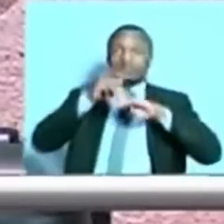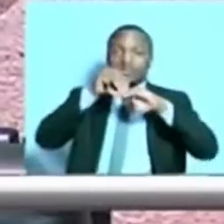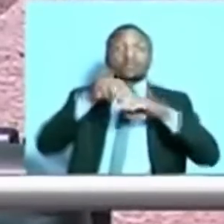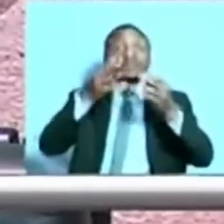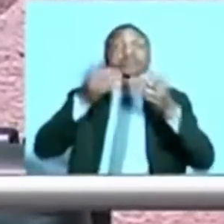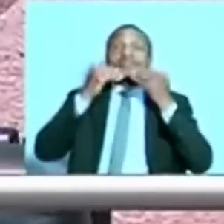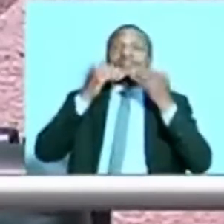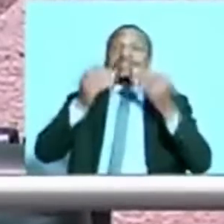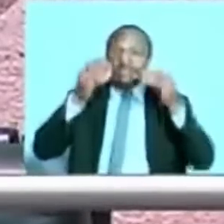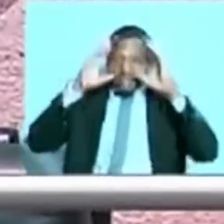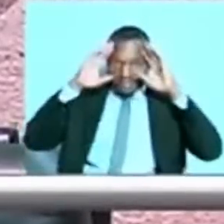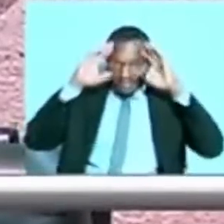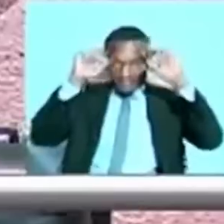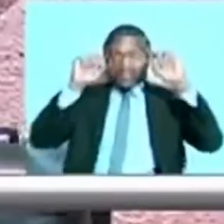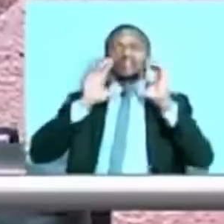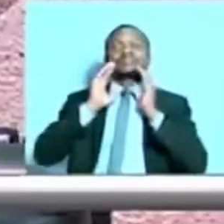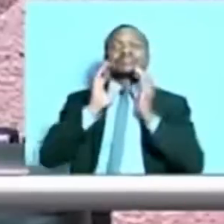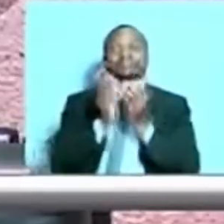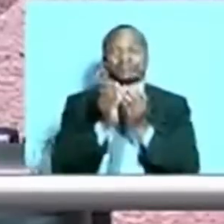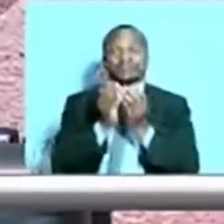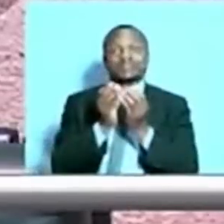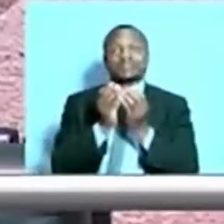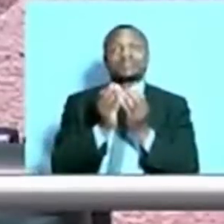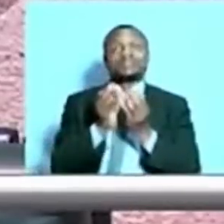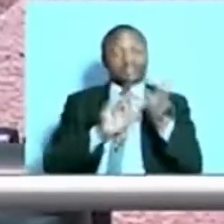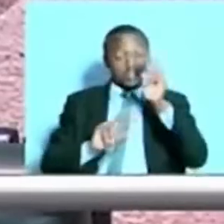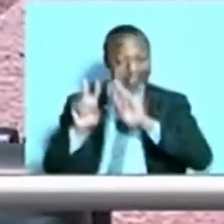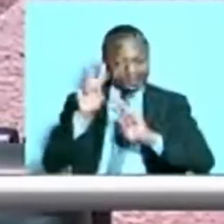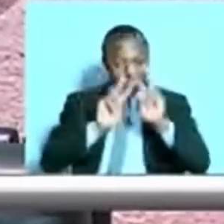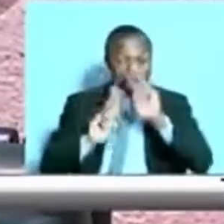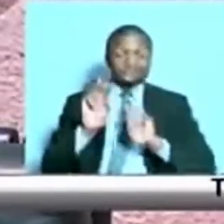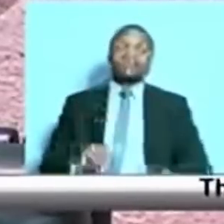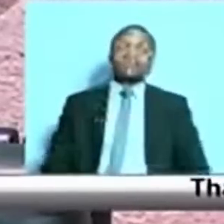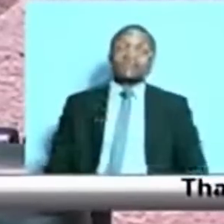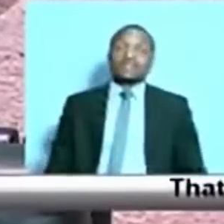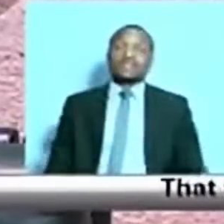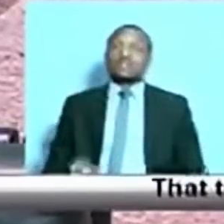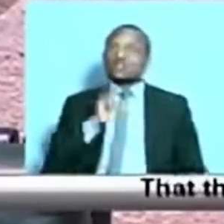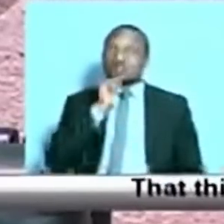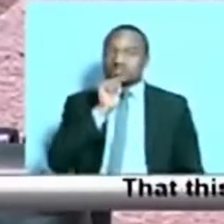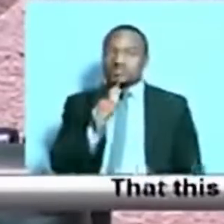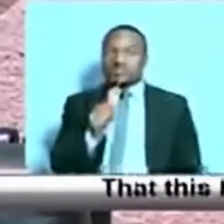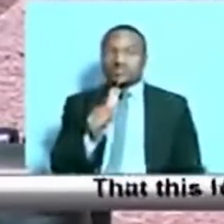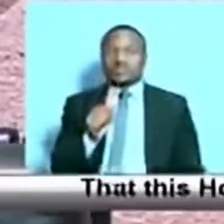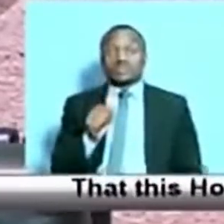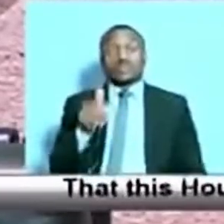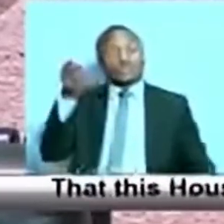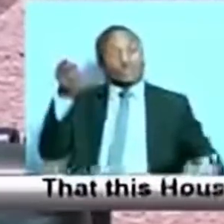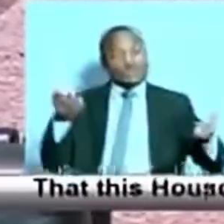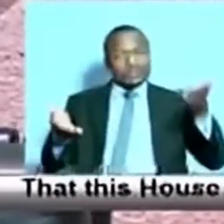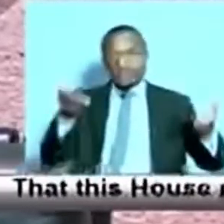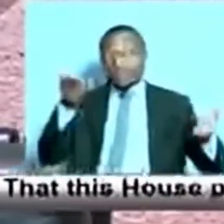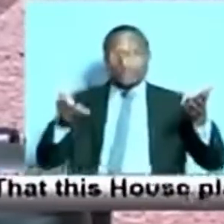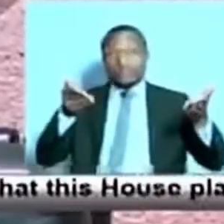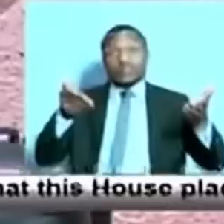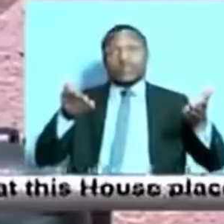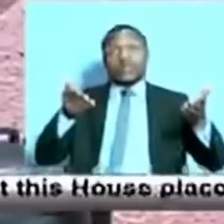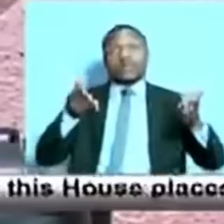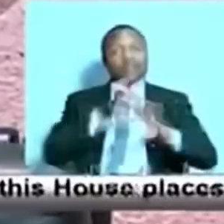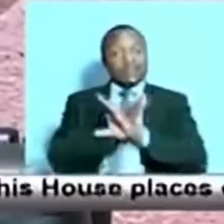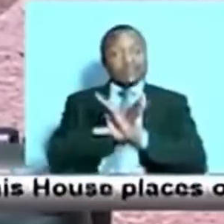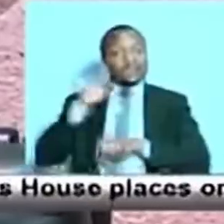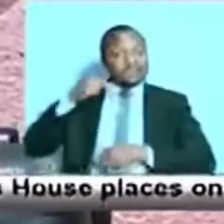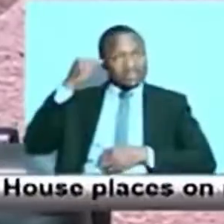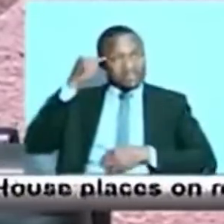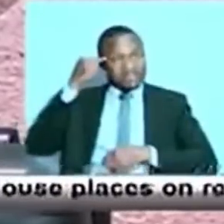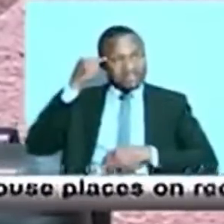want to thank the President of Mozambique for his visit, especially for not compelling the Zambian government to pay